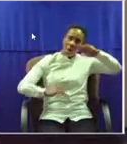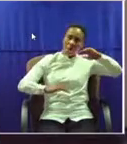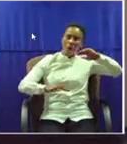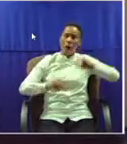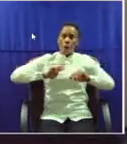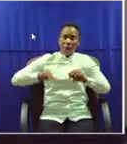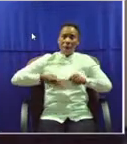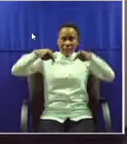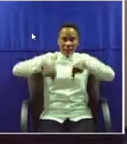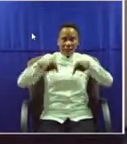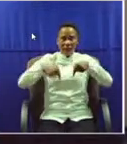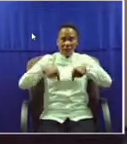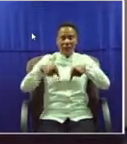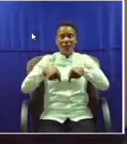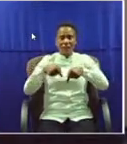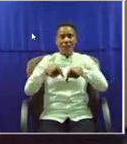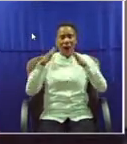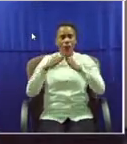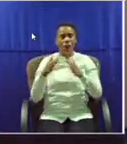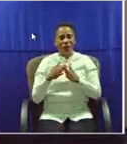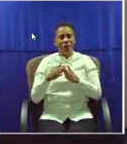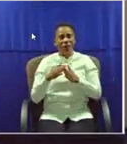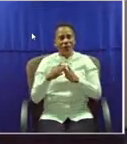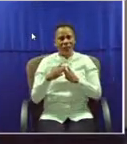MPs in this house. Thank you very much,